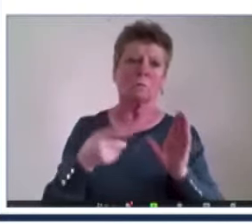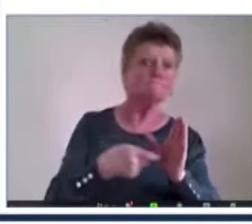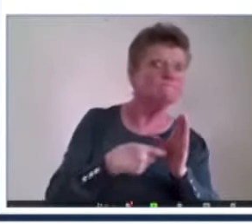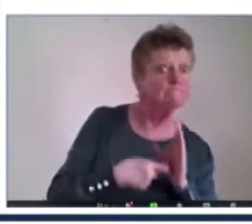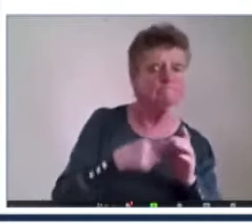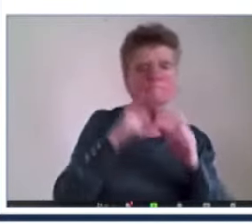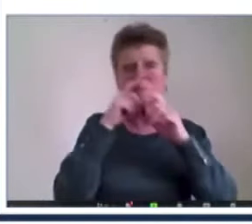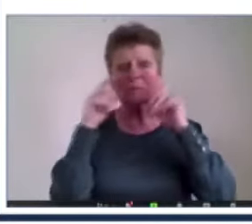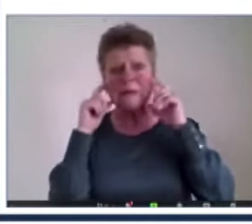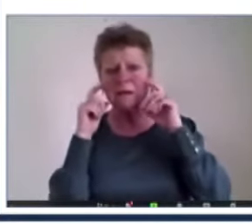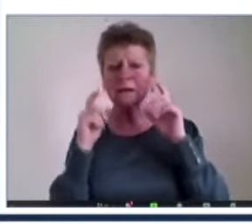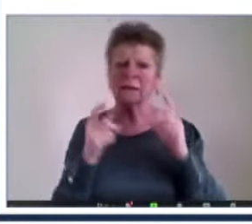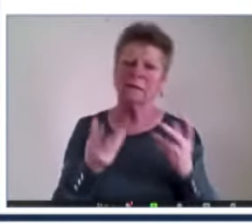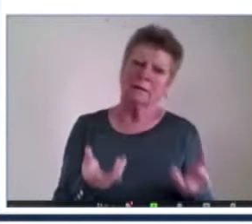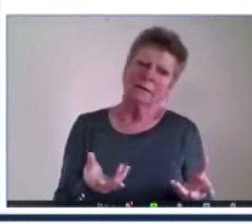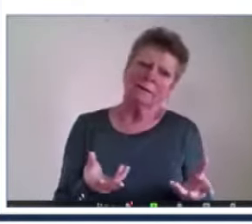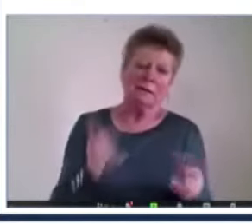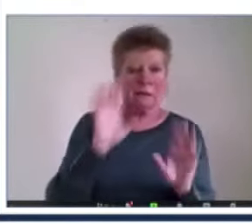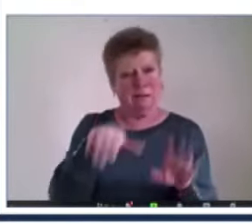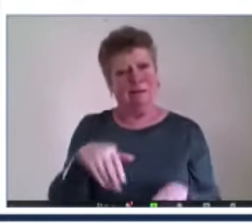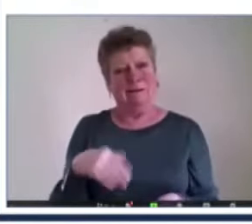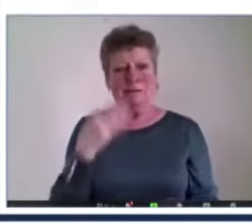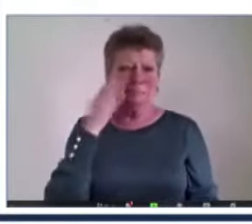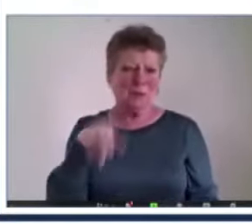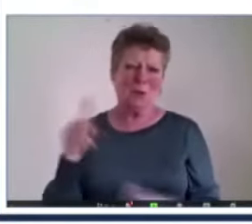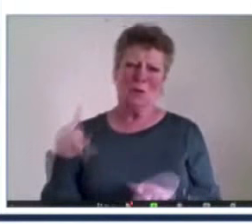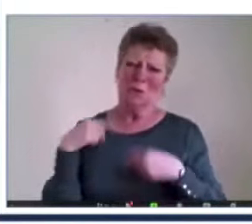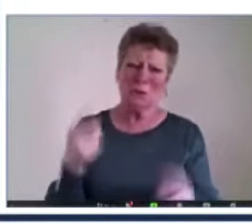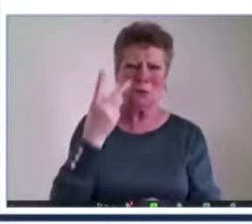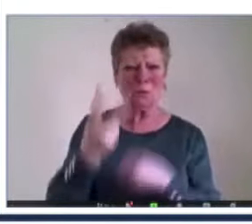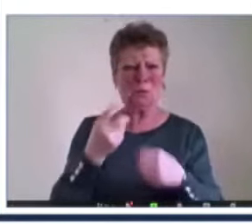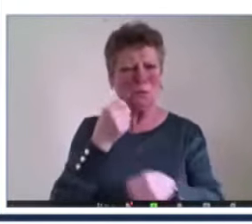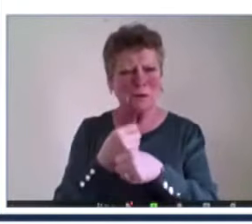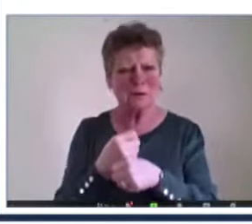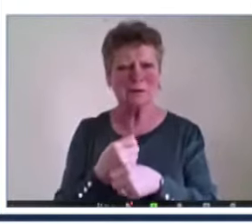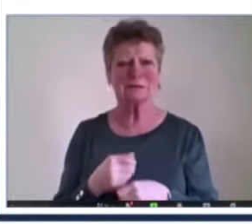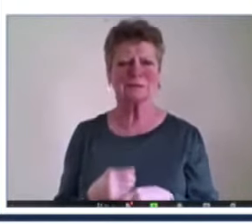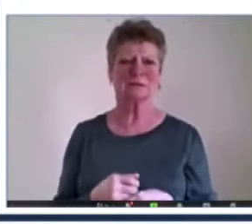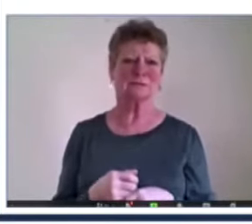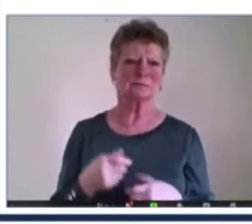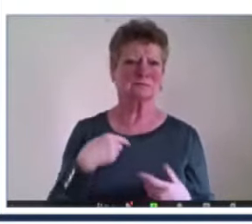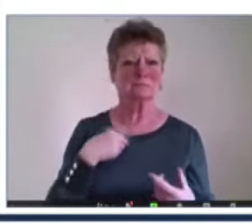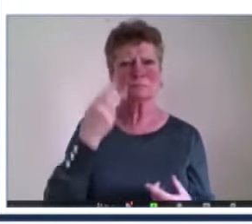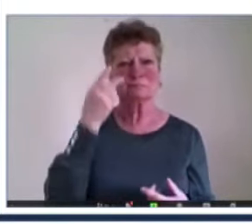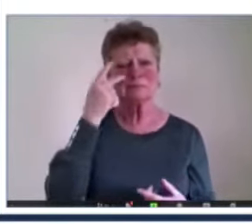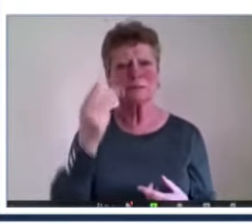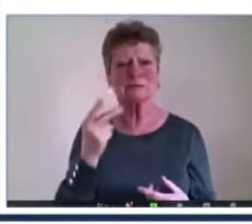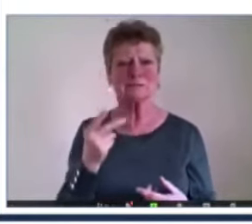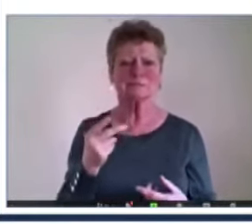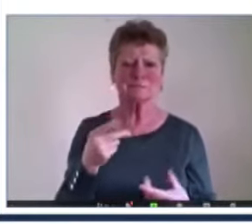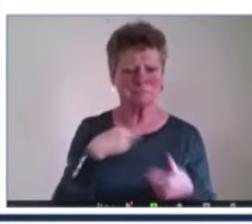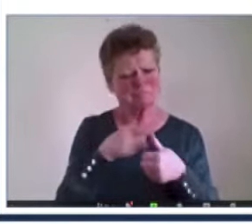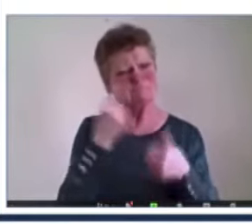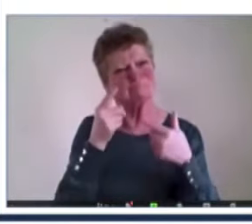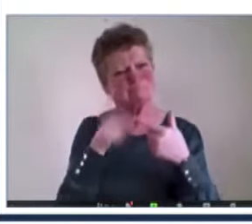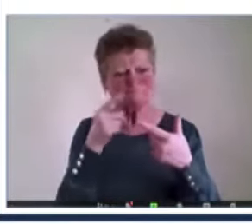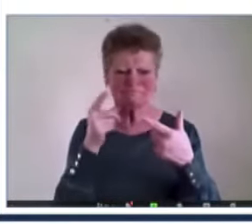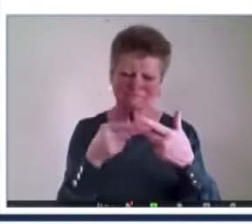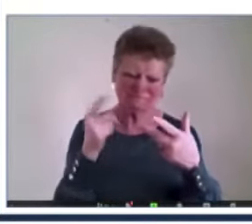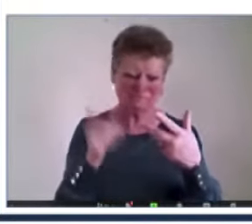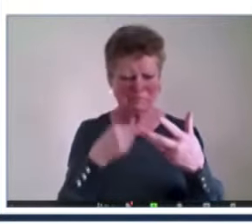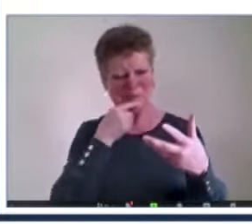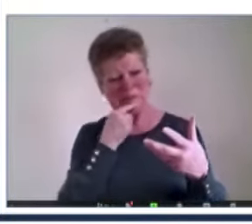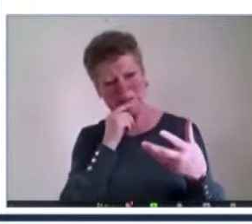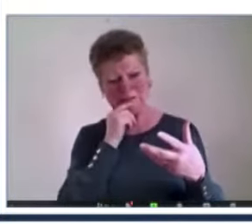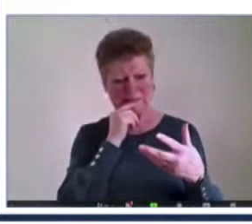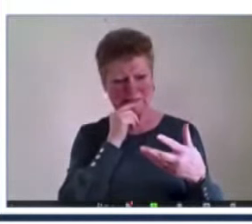And I think, look, it's been 2 years. We're looking at a lot of factors, certainly weighing the mental